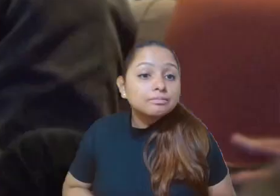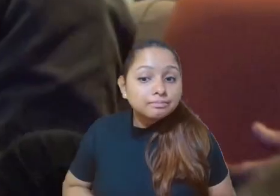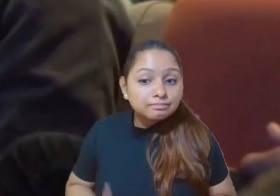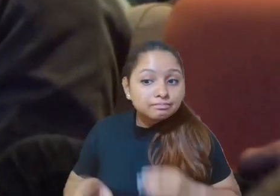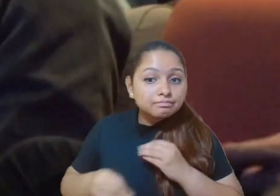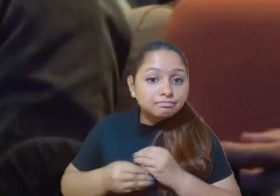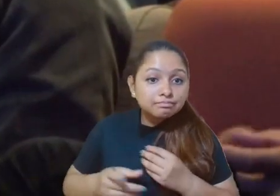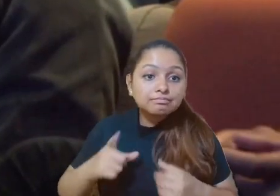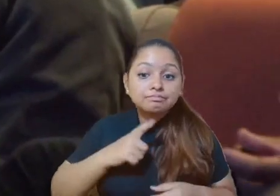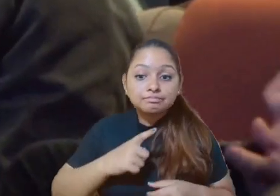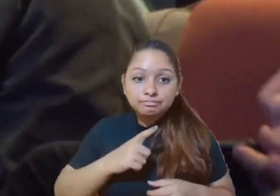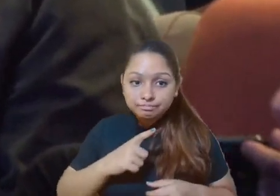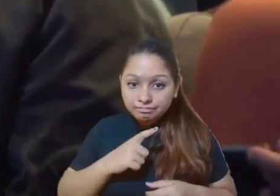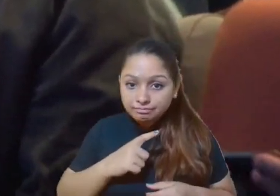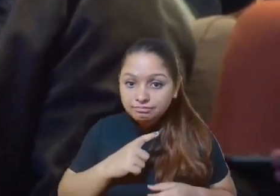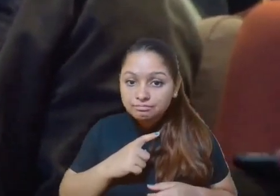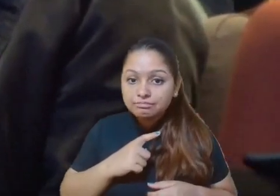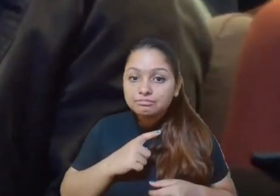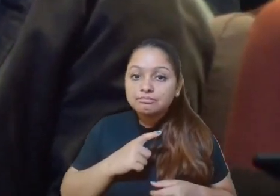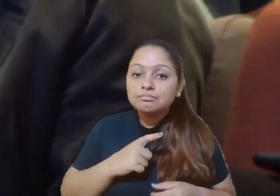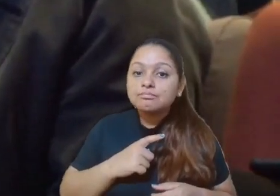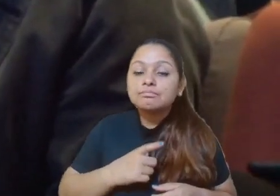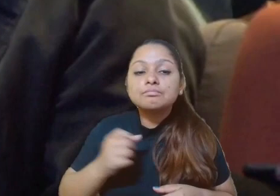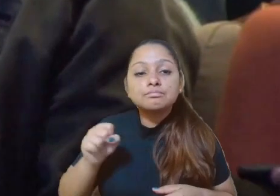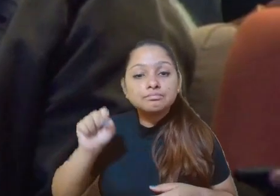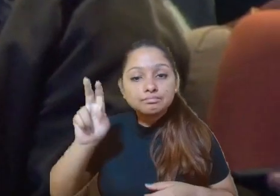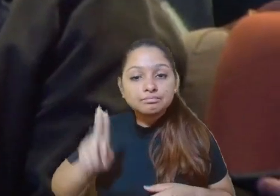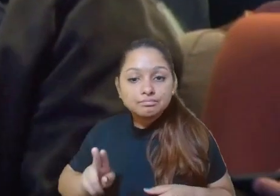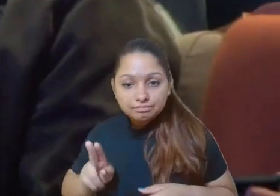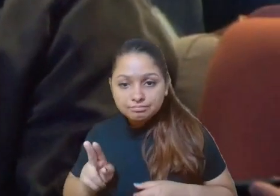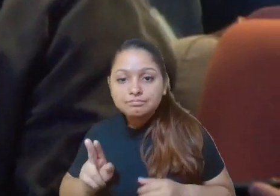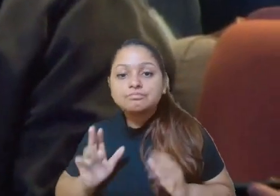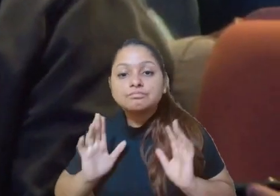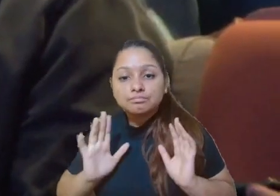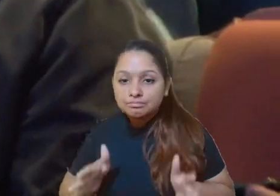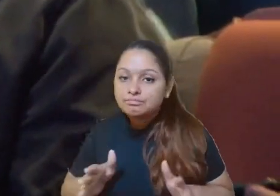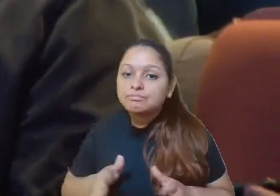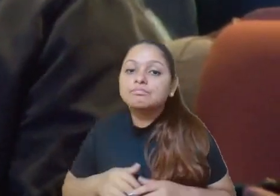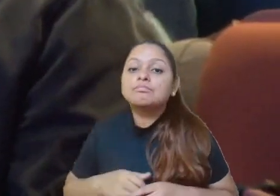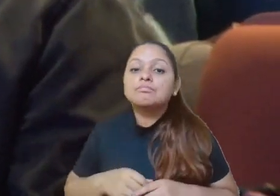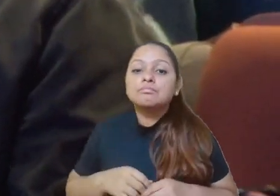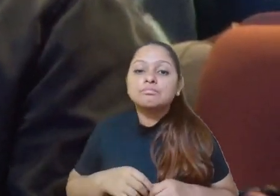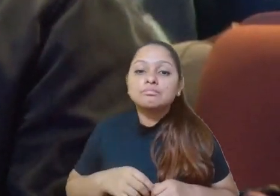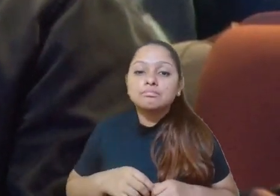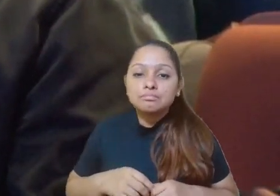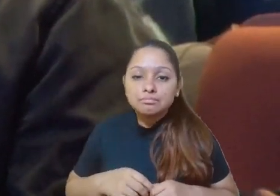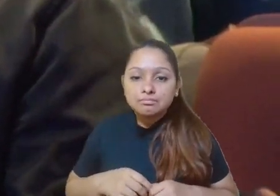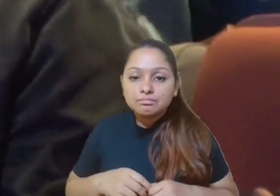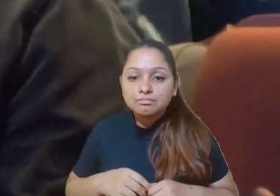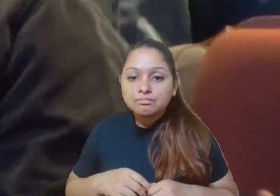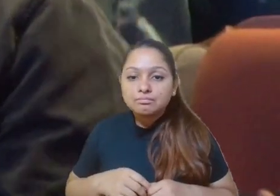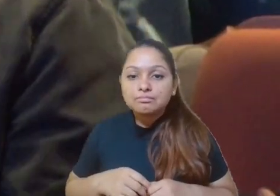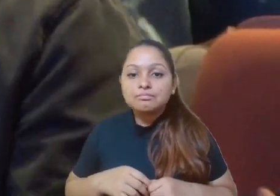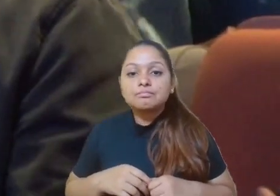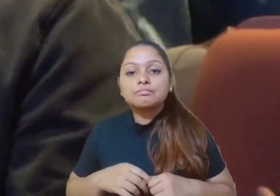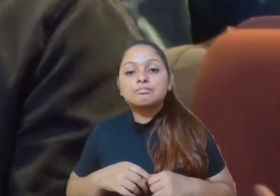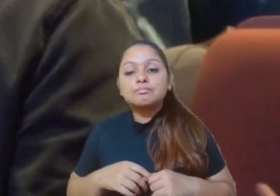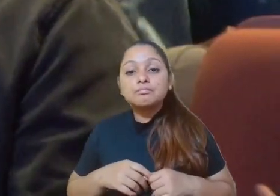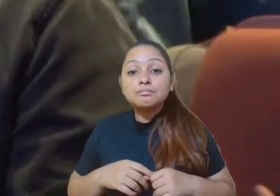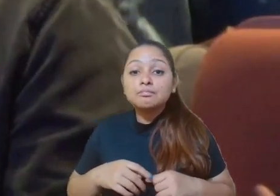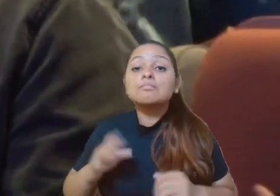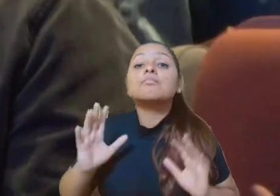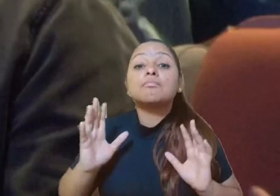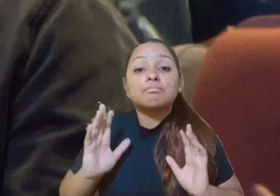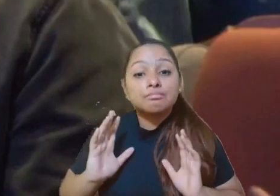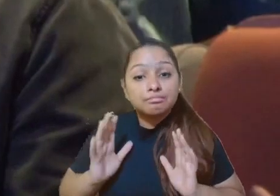We have the website that's indicated by Suzano that was presented previously, that's going to have the entrance of the project, and the